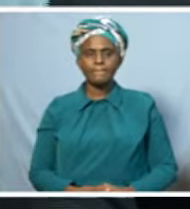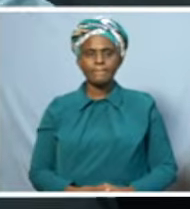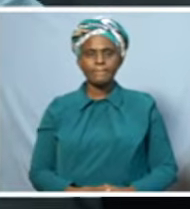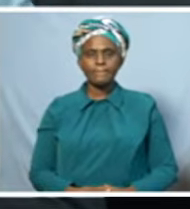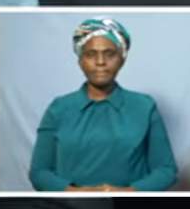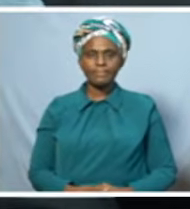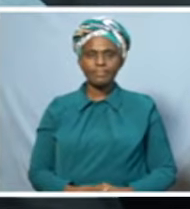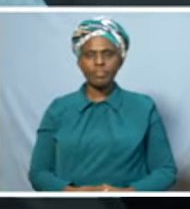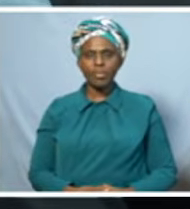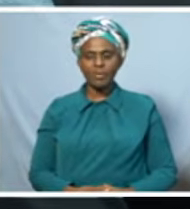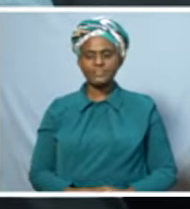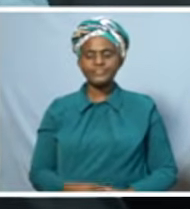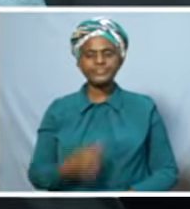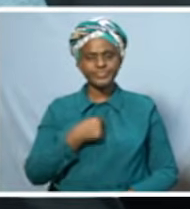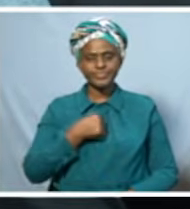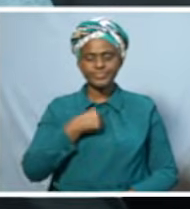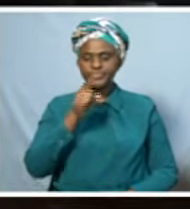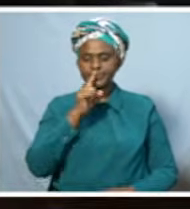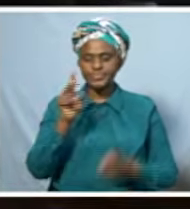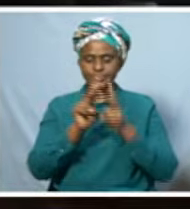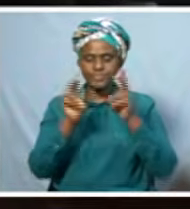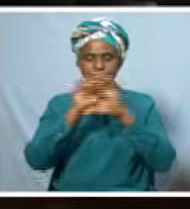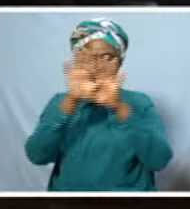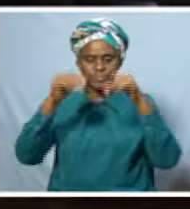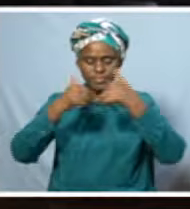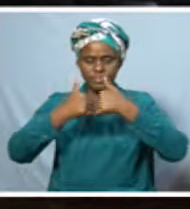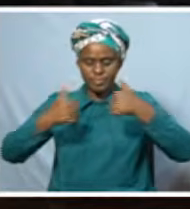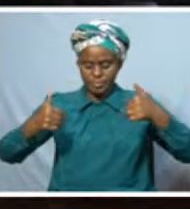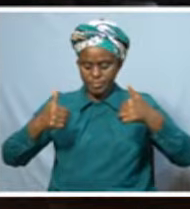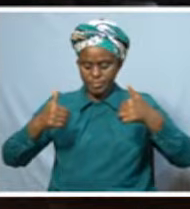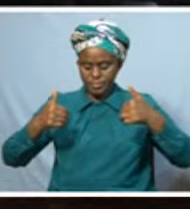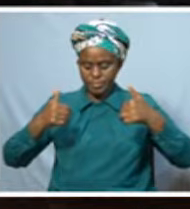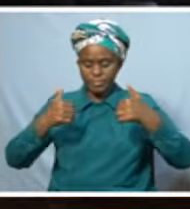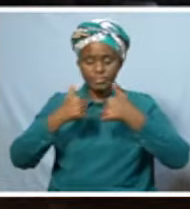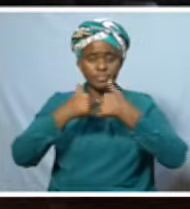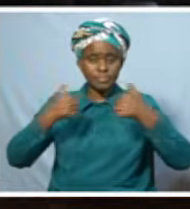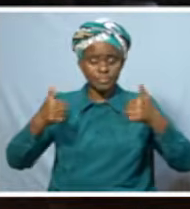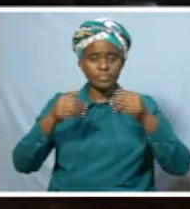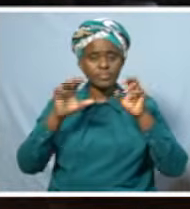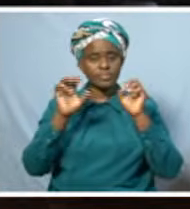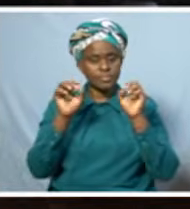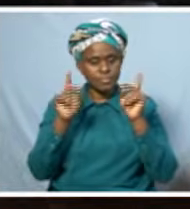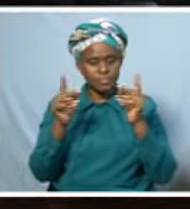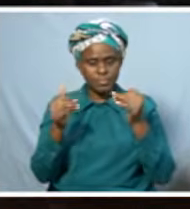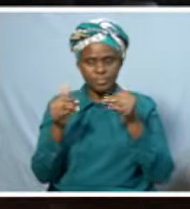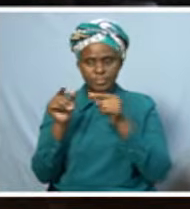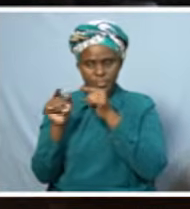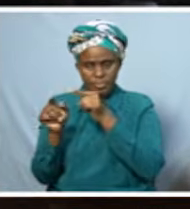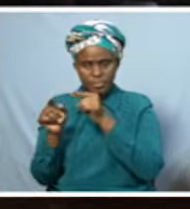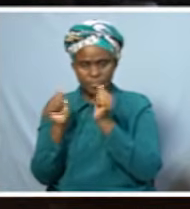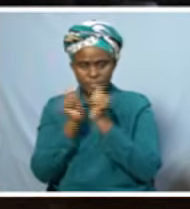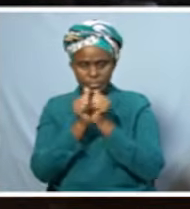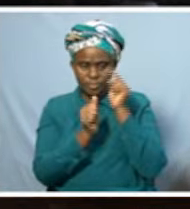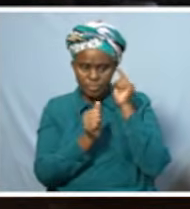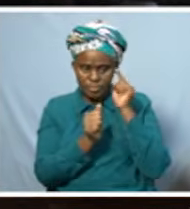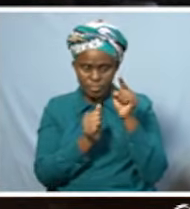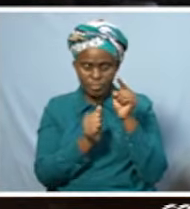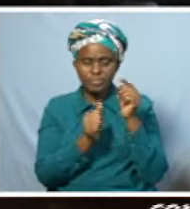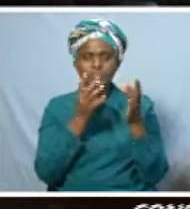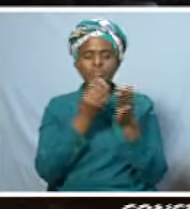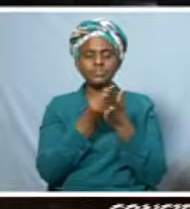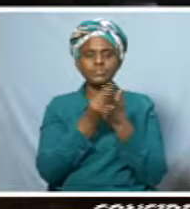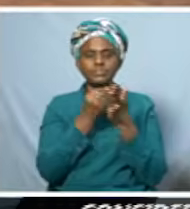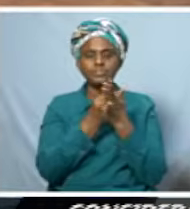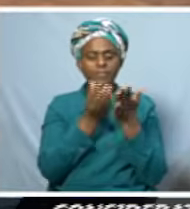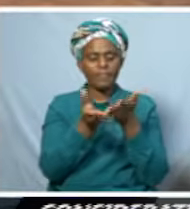Okay, I'm sure Honorable is clear. So we've separated the... Okay. The query is concerned with his unaccounted